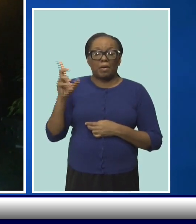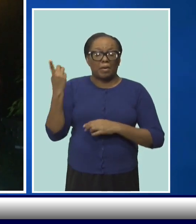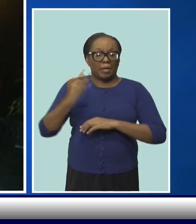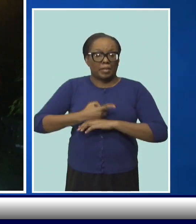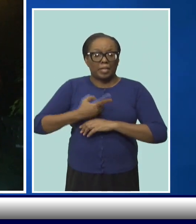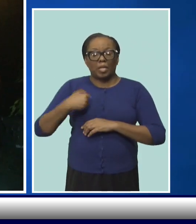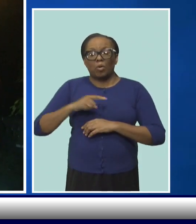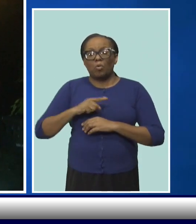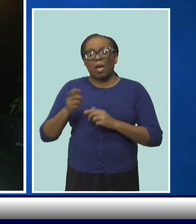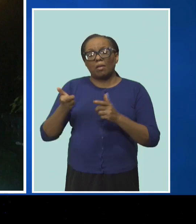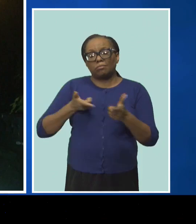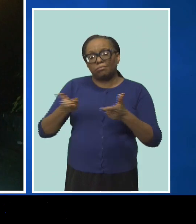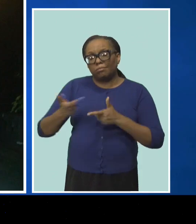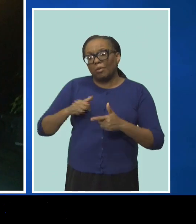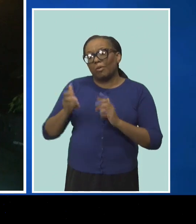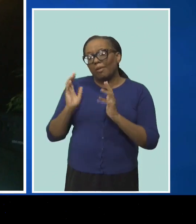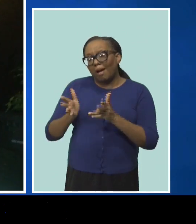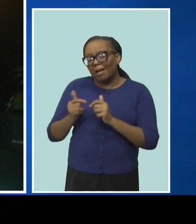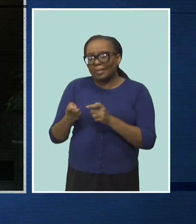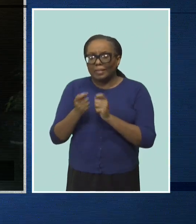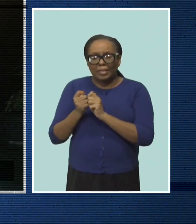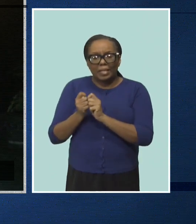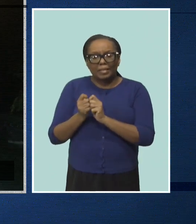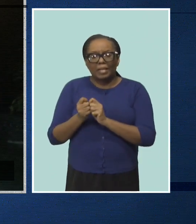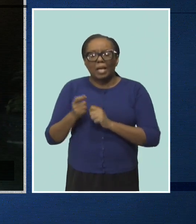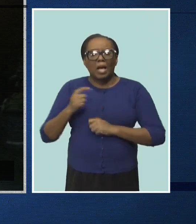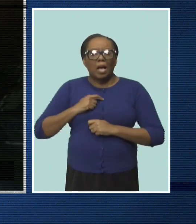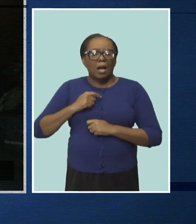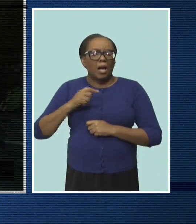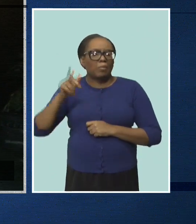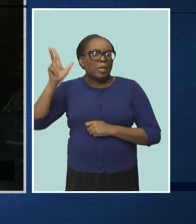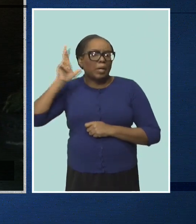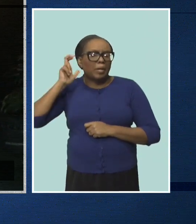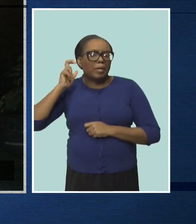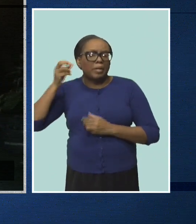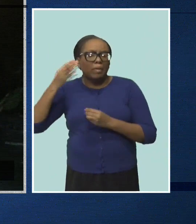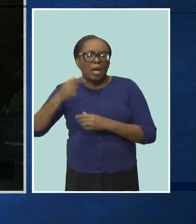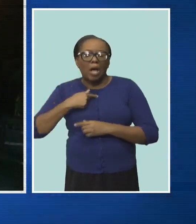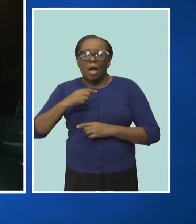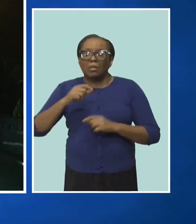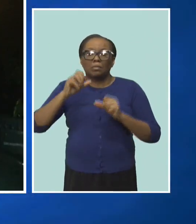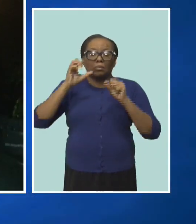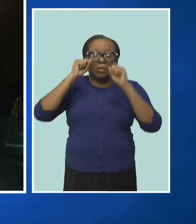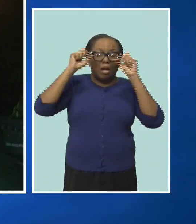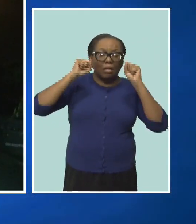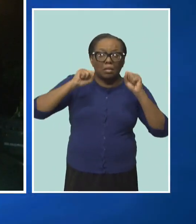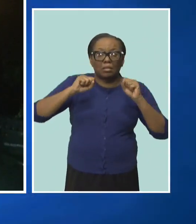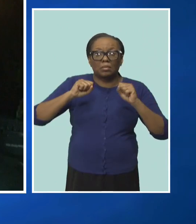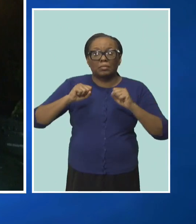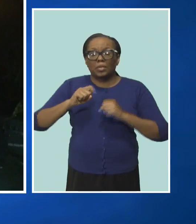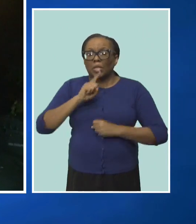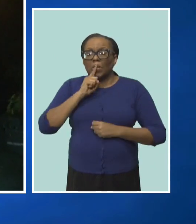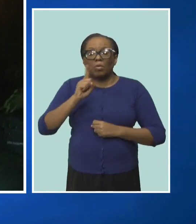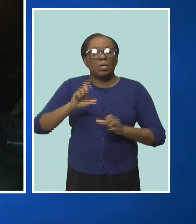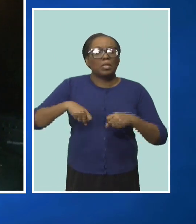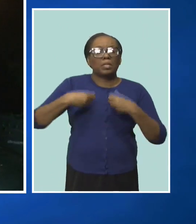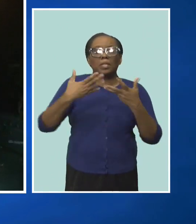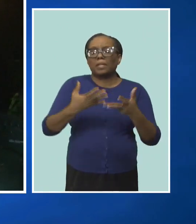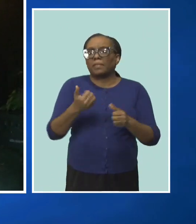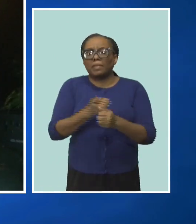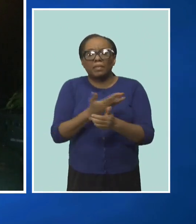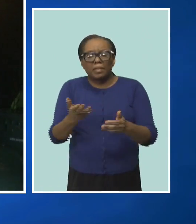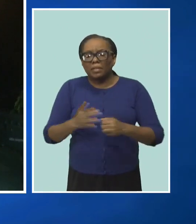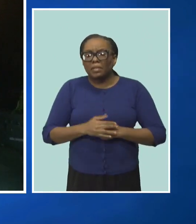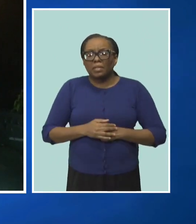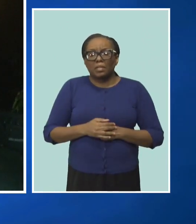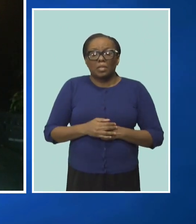me, so I just turned up on the site and think, but Rodney is somebody who would give his last. Anybody asked Rodney for help,